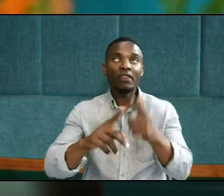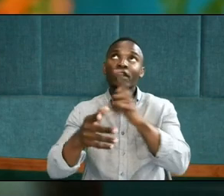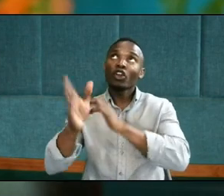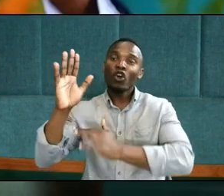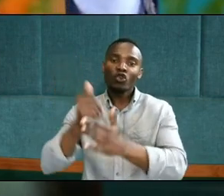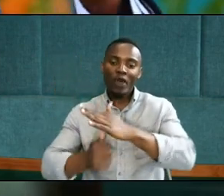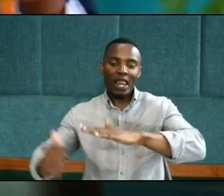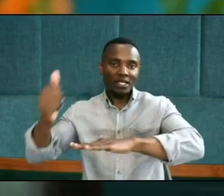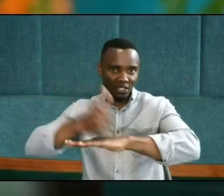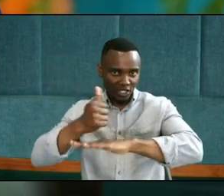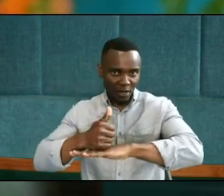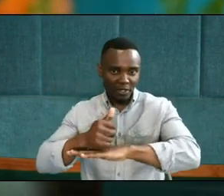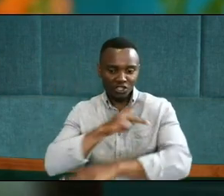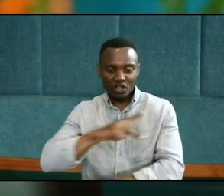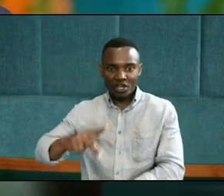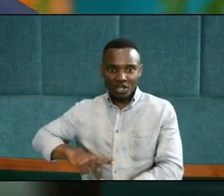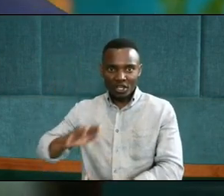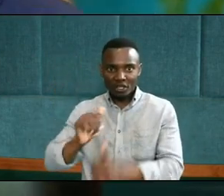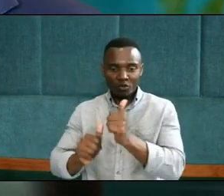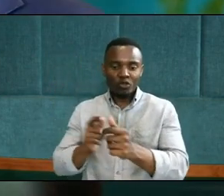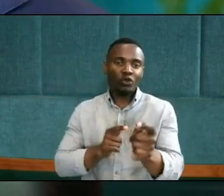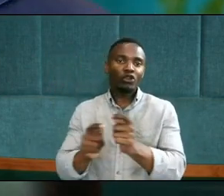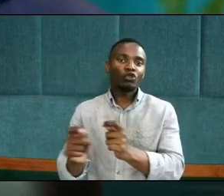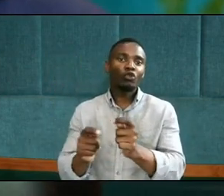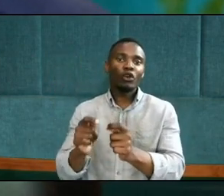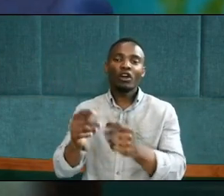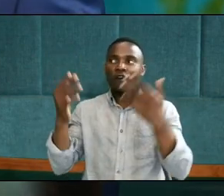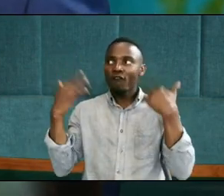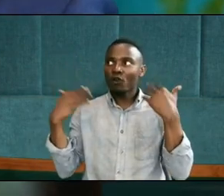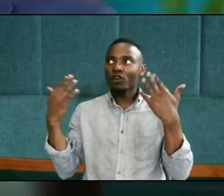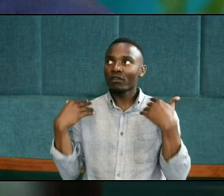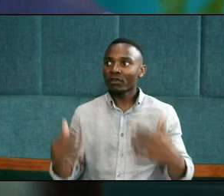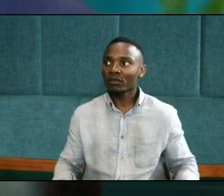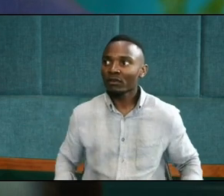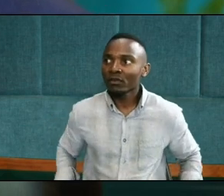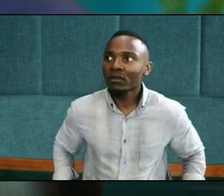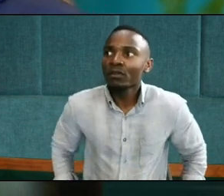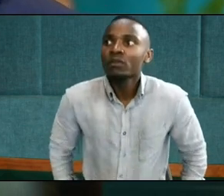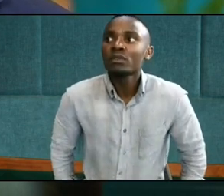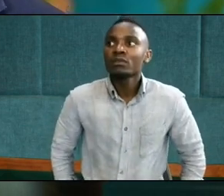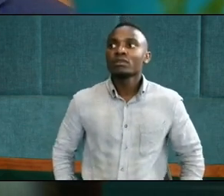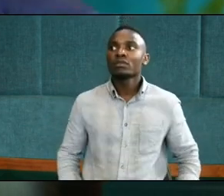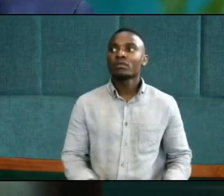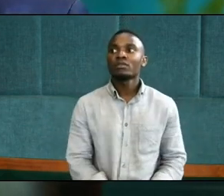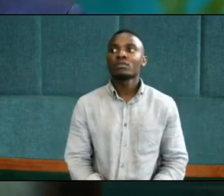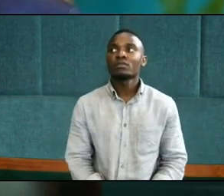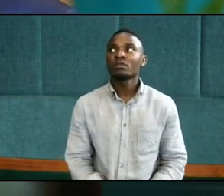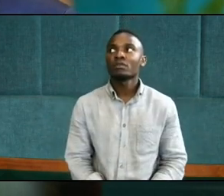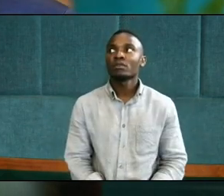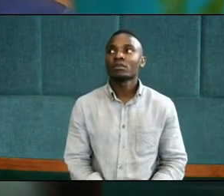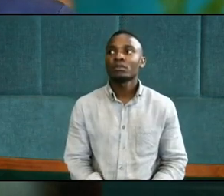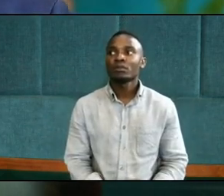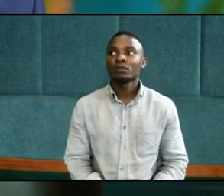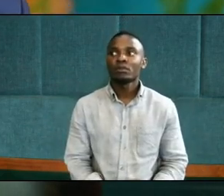kingdom that shall rule forever. Let me go. Yeah. Okay, my friend, push this one for me. Get me the